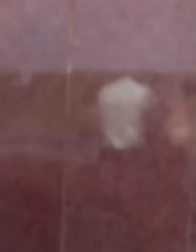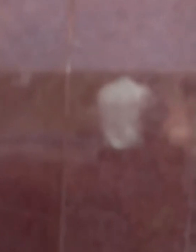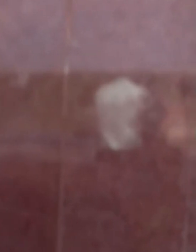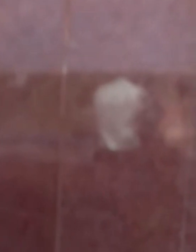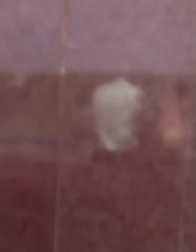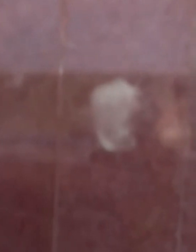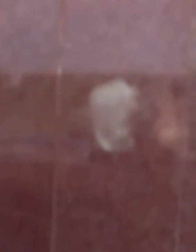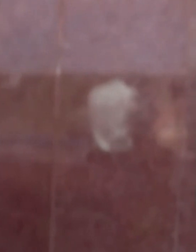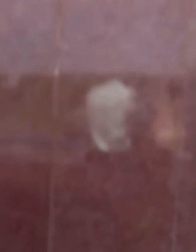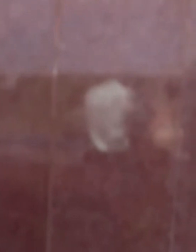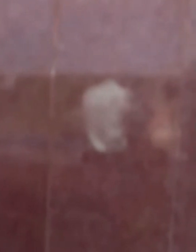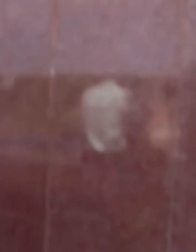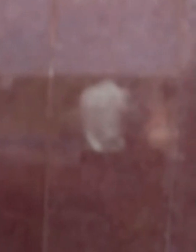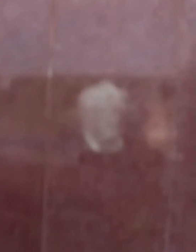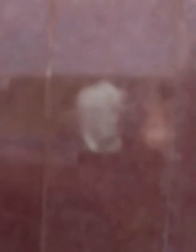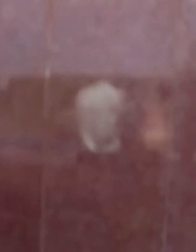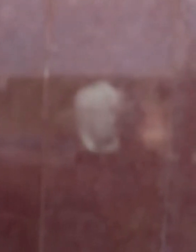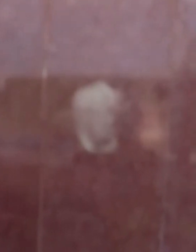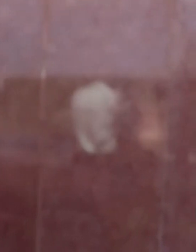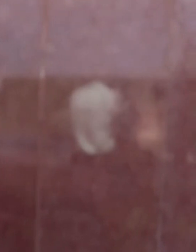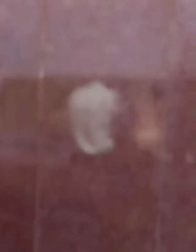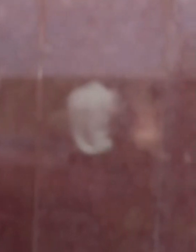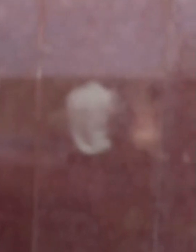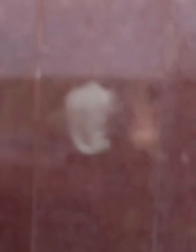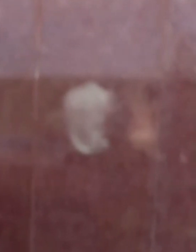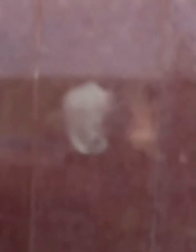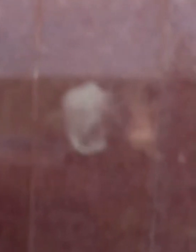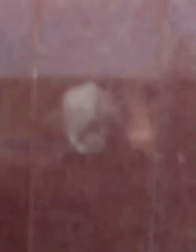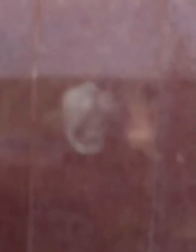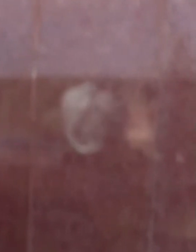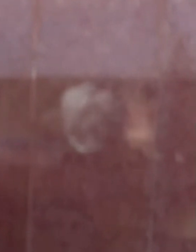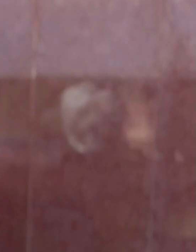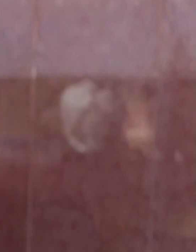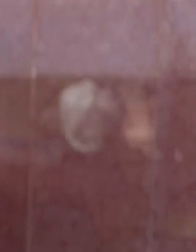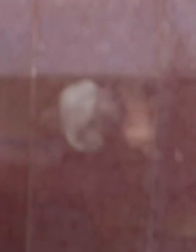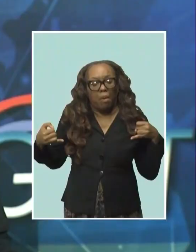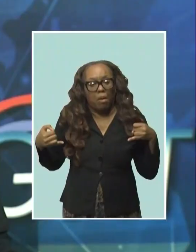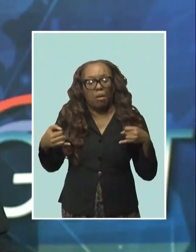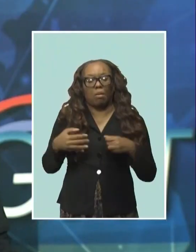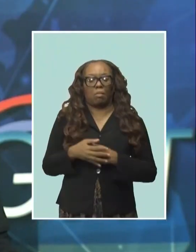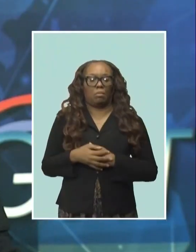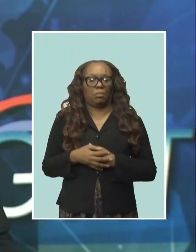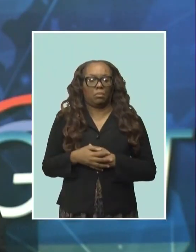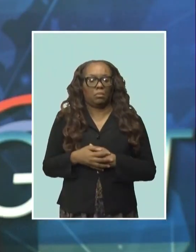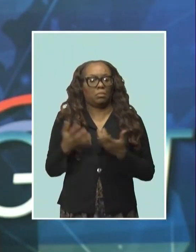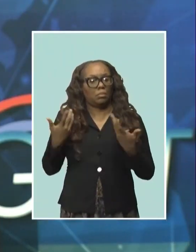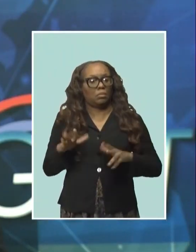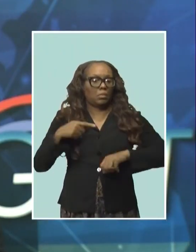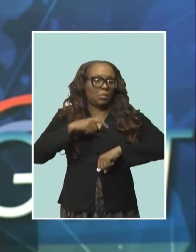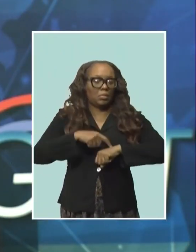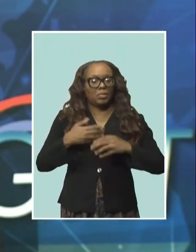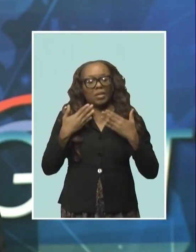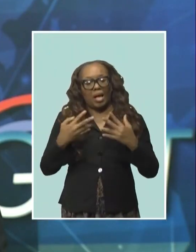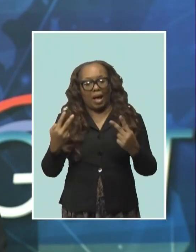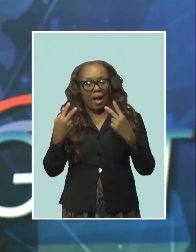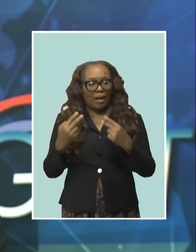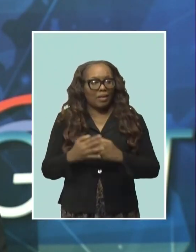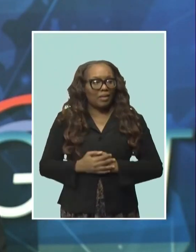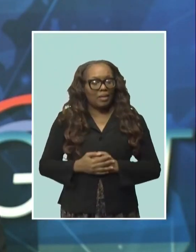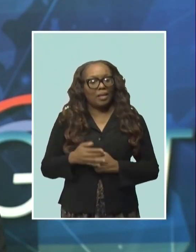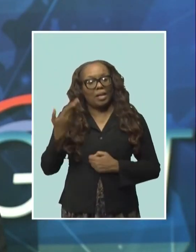us. We're working towards getting back to where we were, but the day should still be pretty exciting. Well, that's our time tonight. Thank you for spending it with